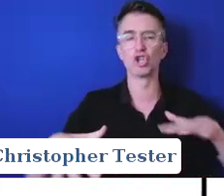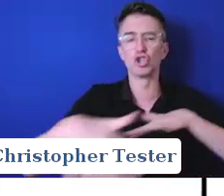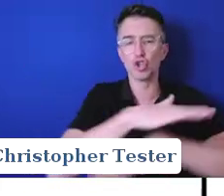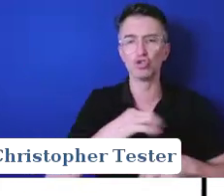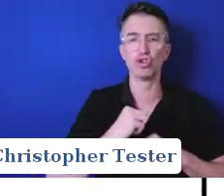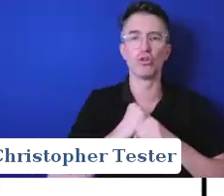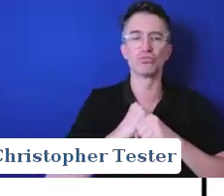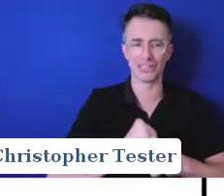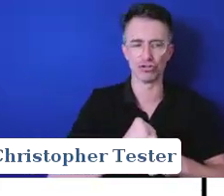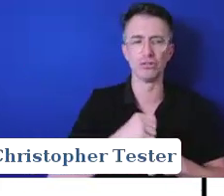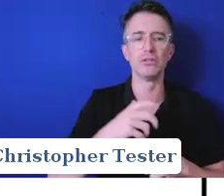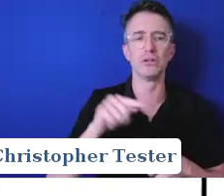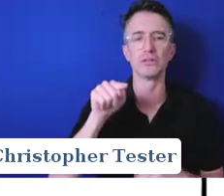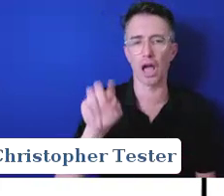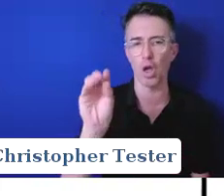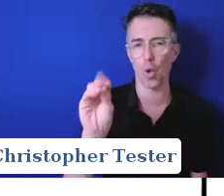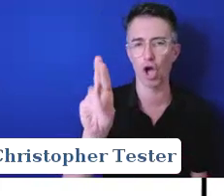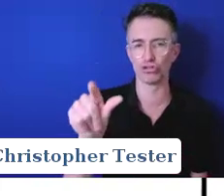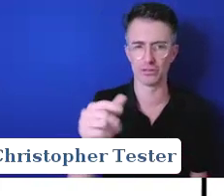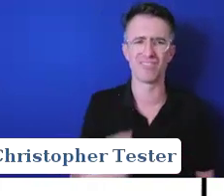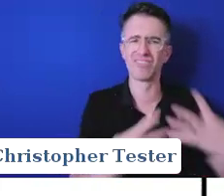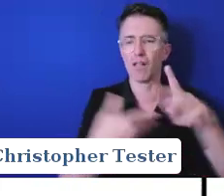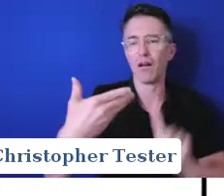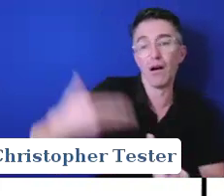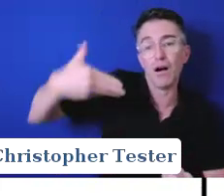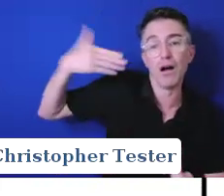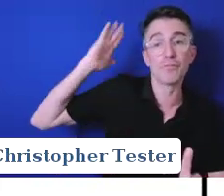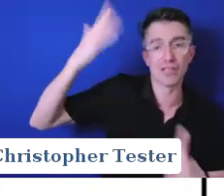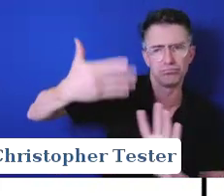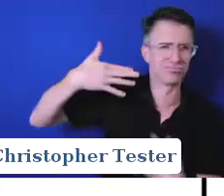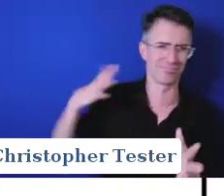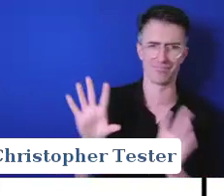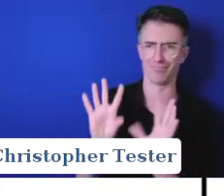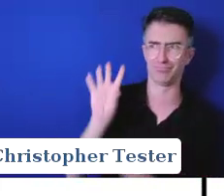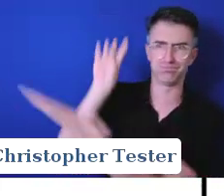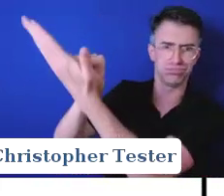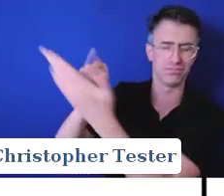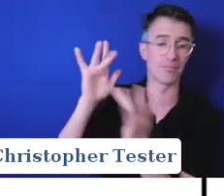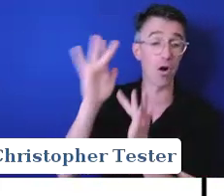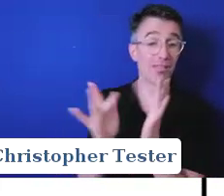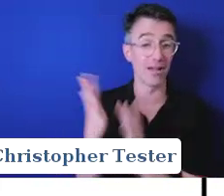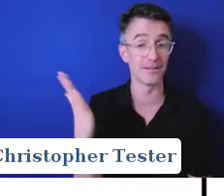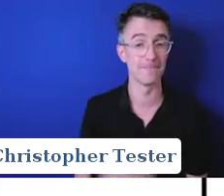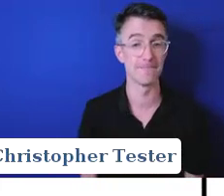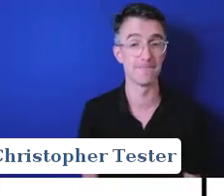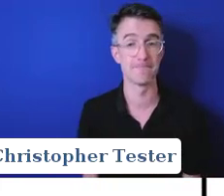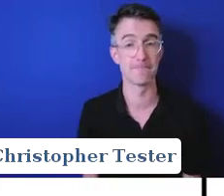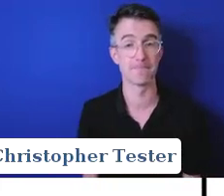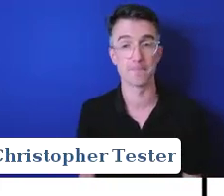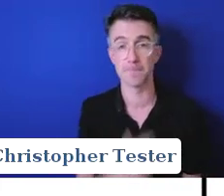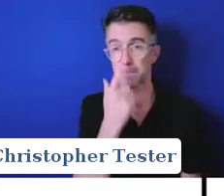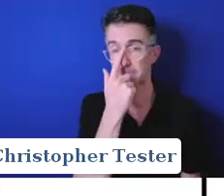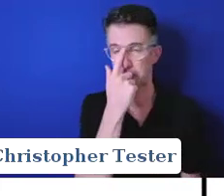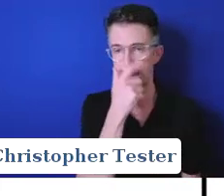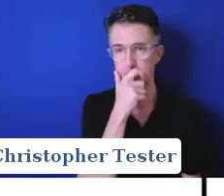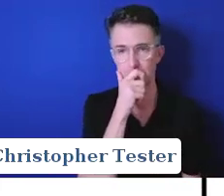and the series of webinars are focusing on how to make disability inclusive social protection system, and